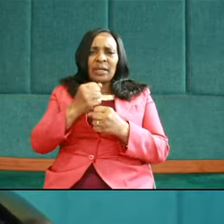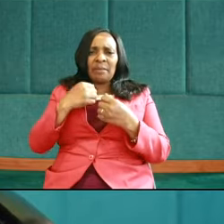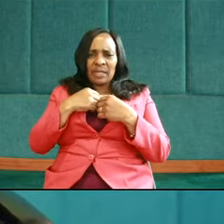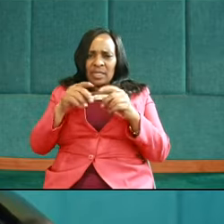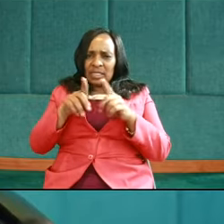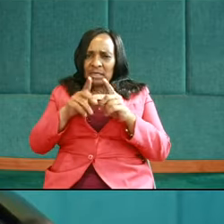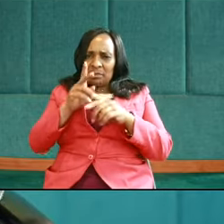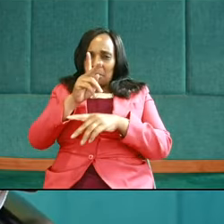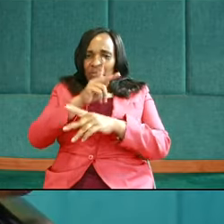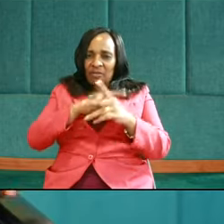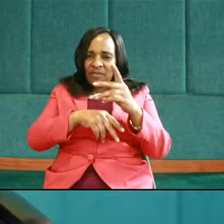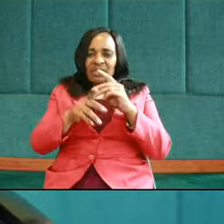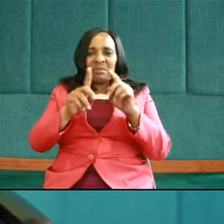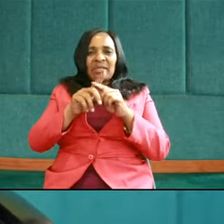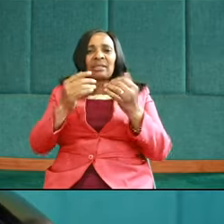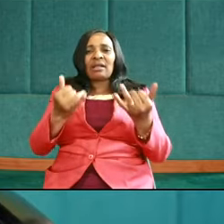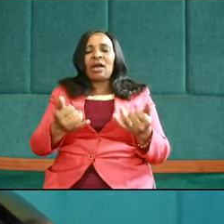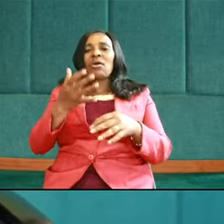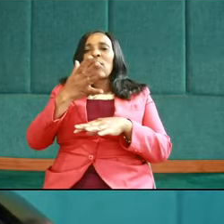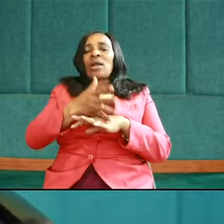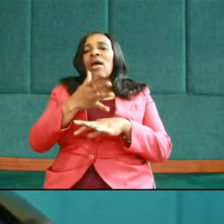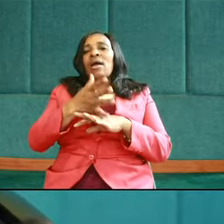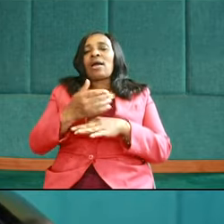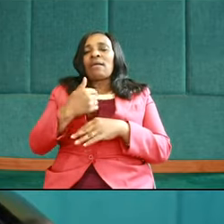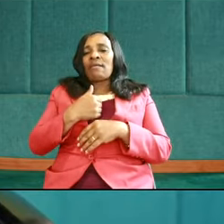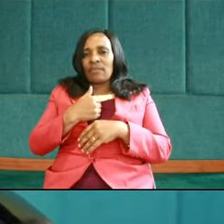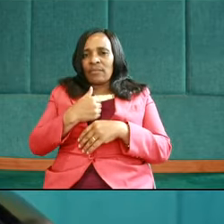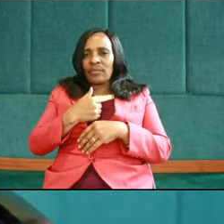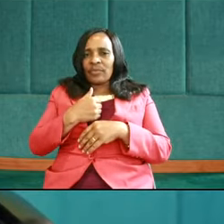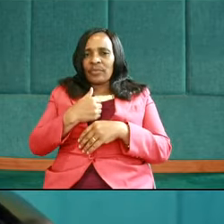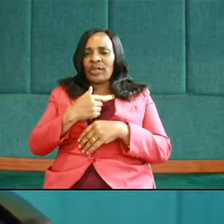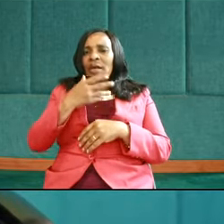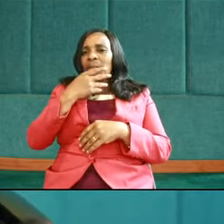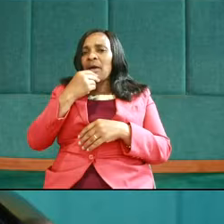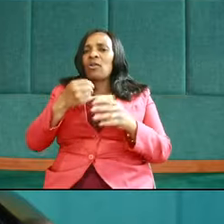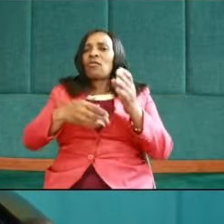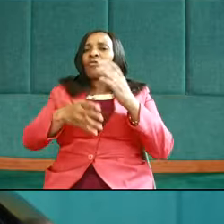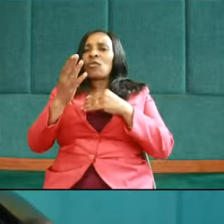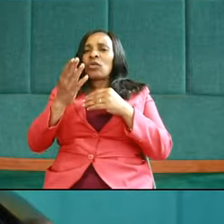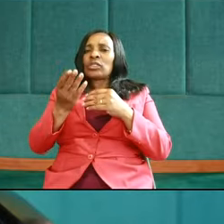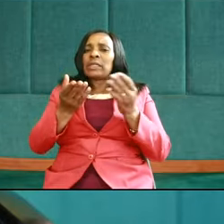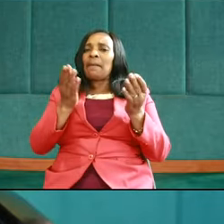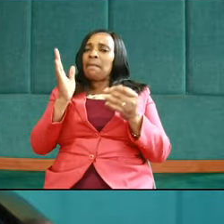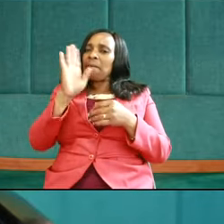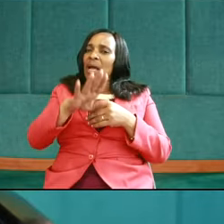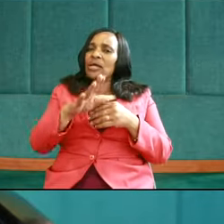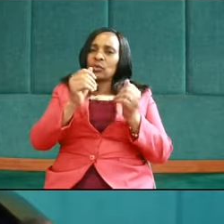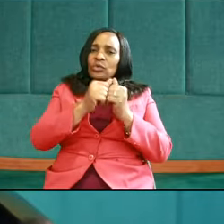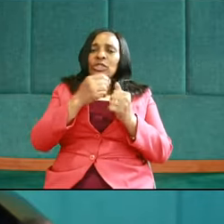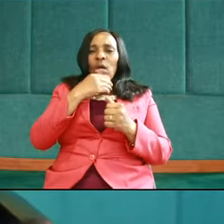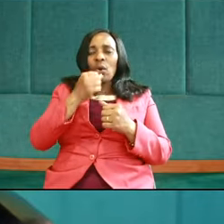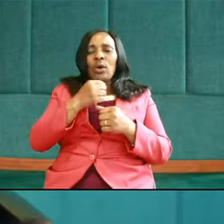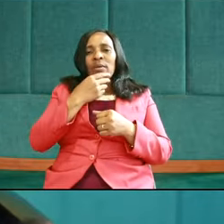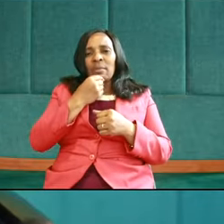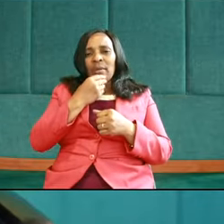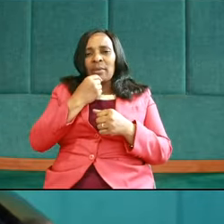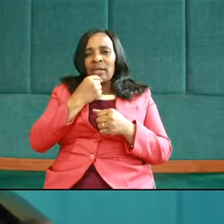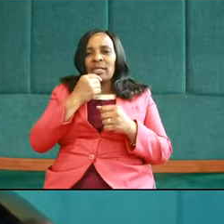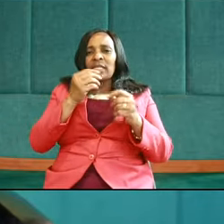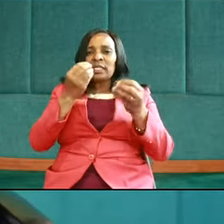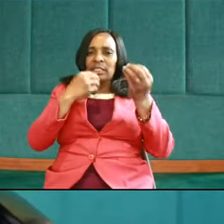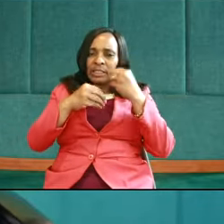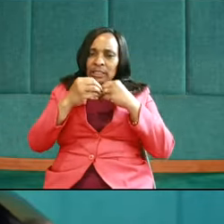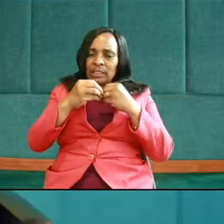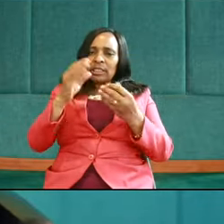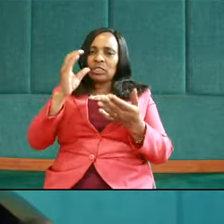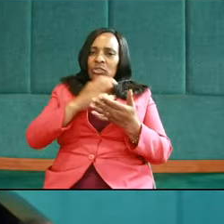prophet." But of course he was lying. So the man of God returned with the old man and ate and drank in his